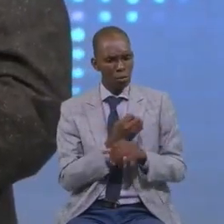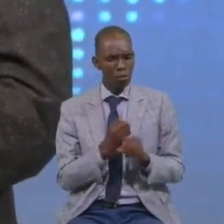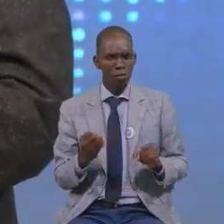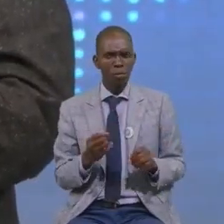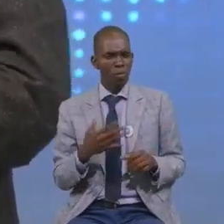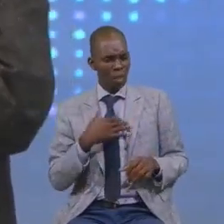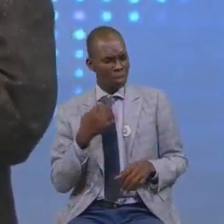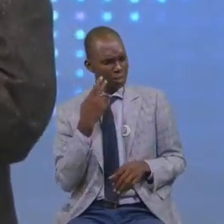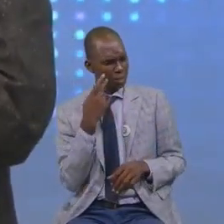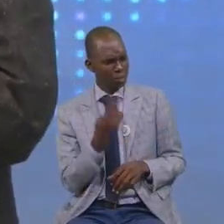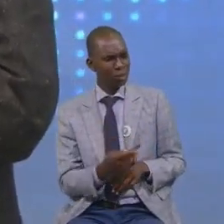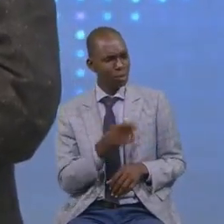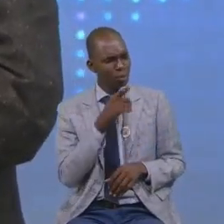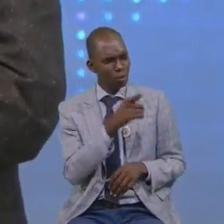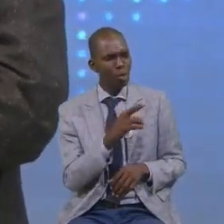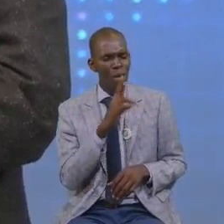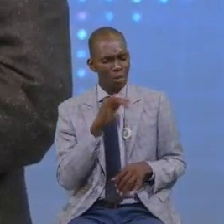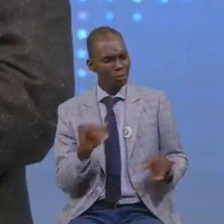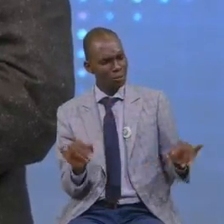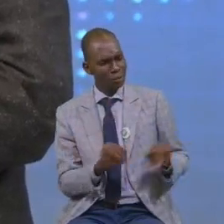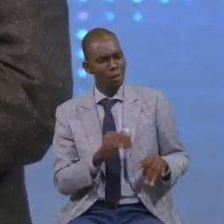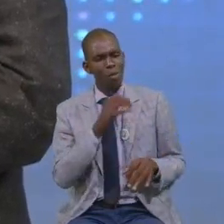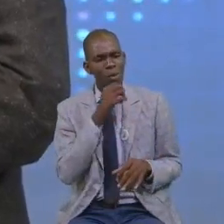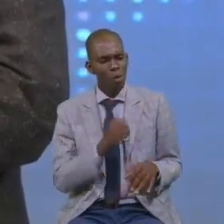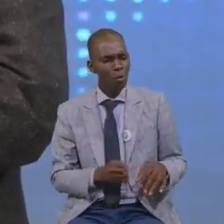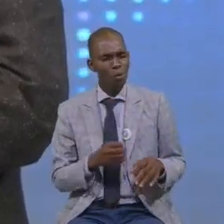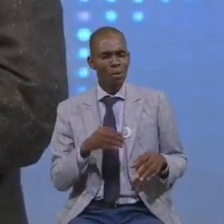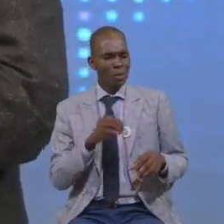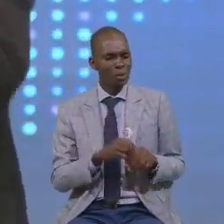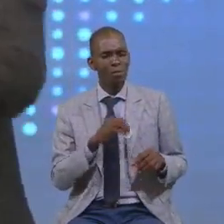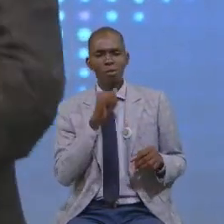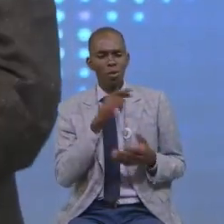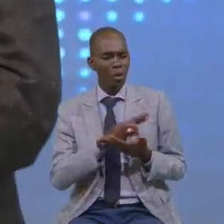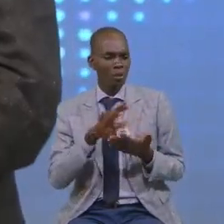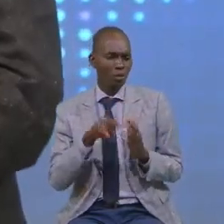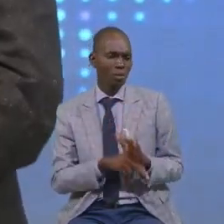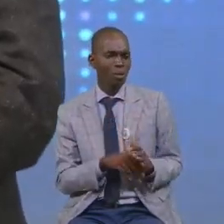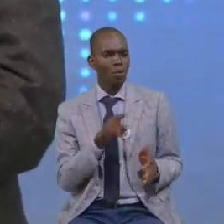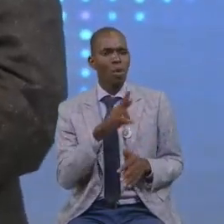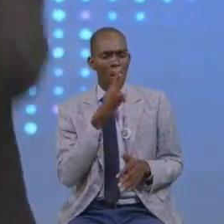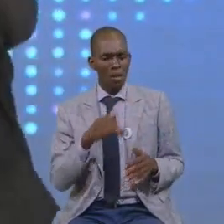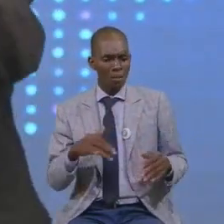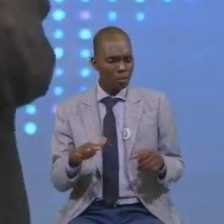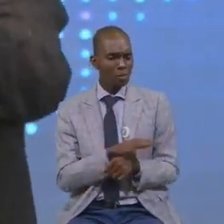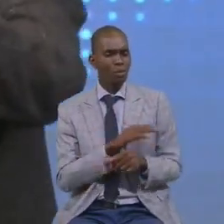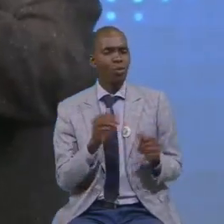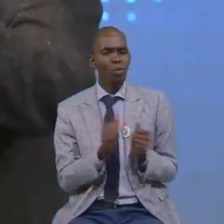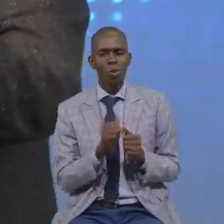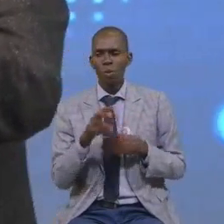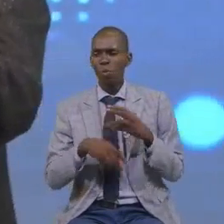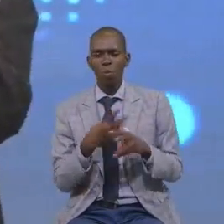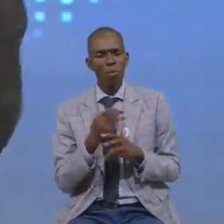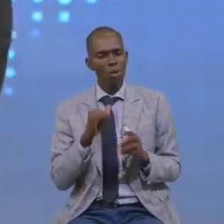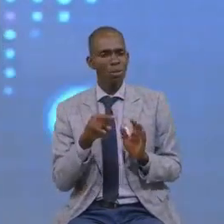you sow. You still sow in unrighteousness. You still sow in ungodliness. You